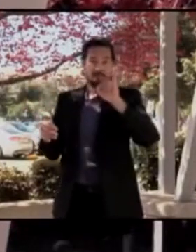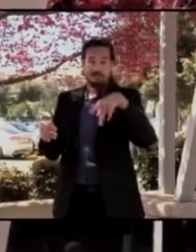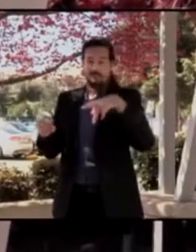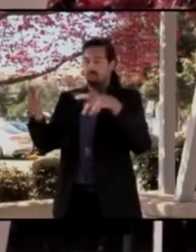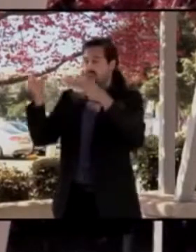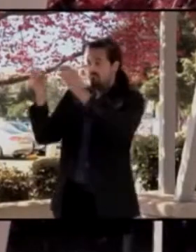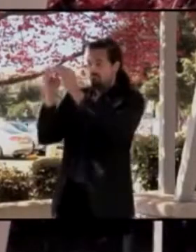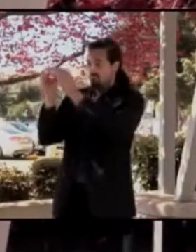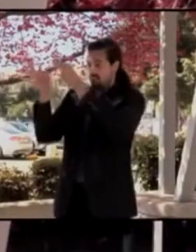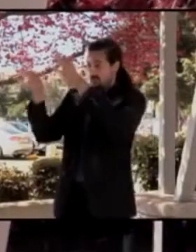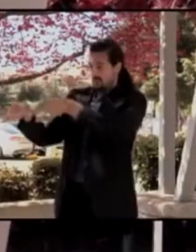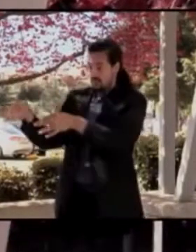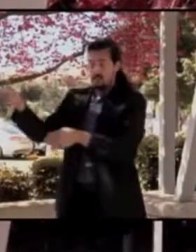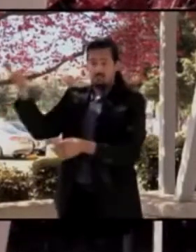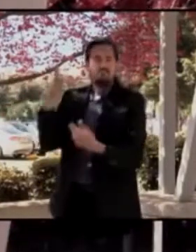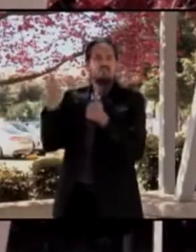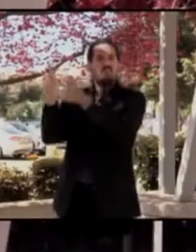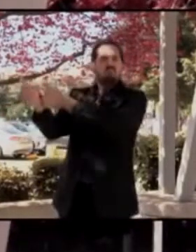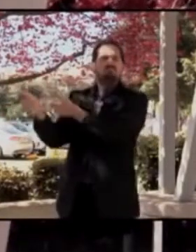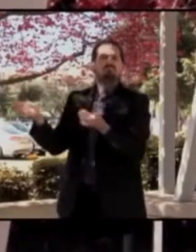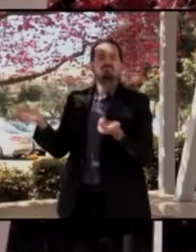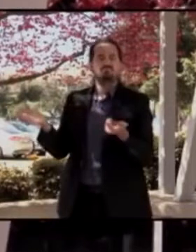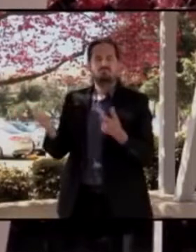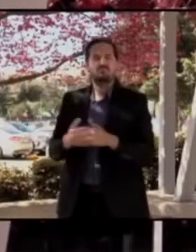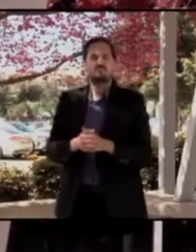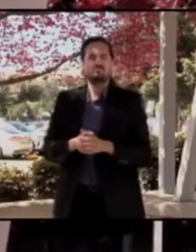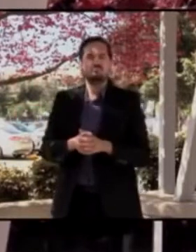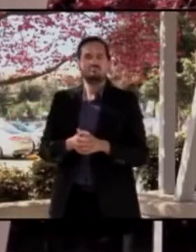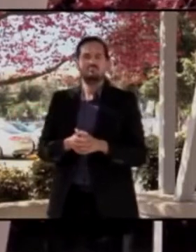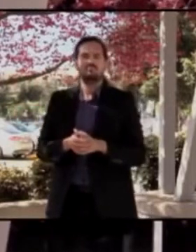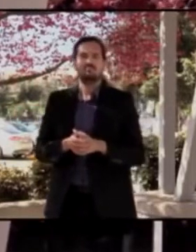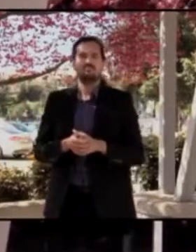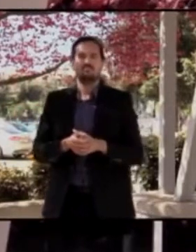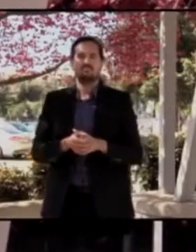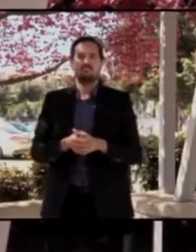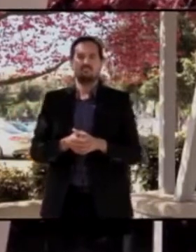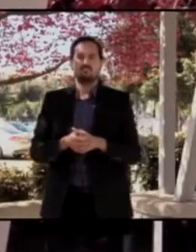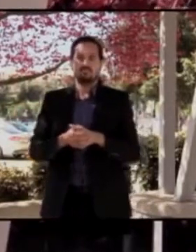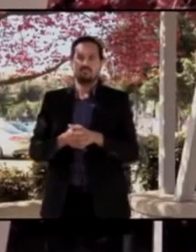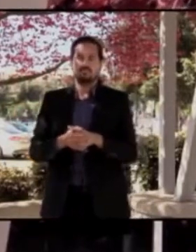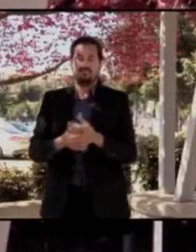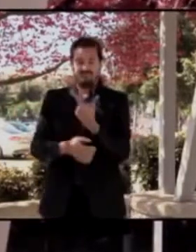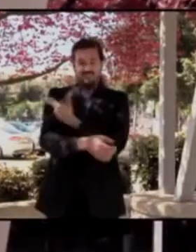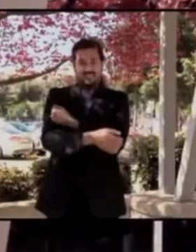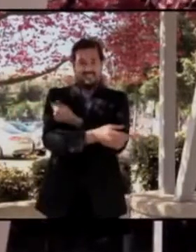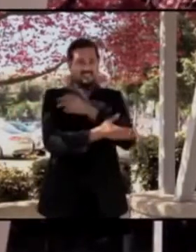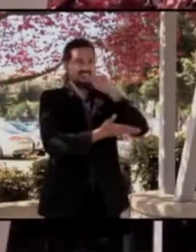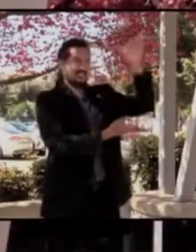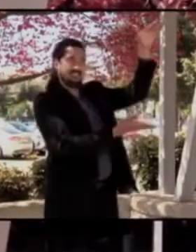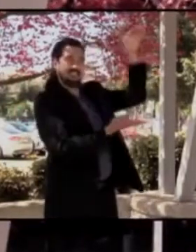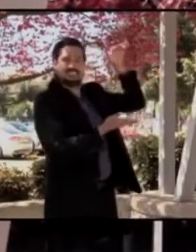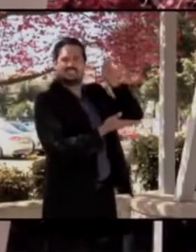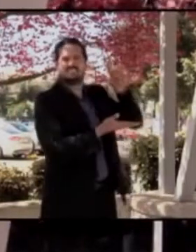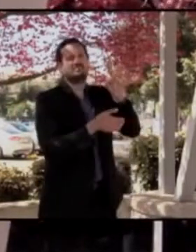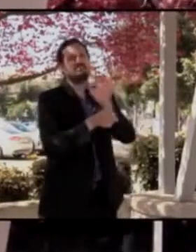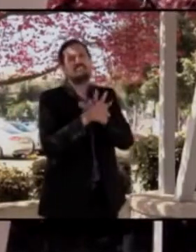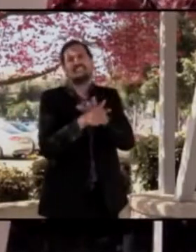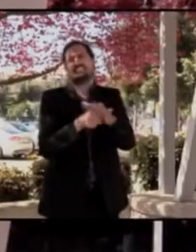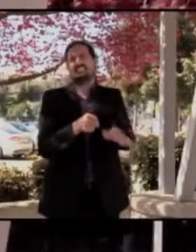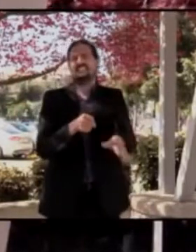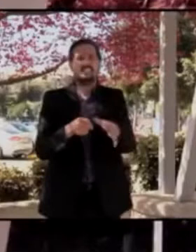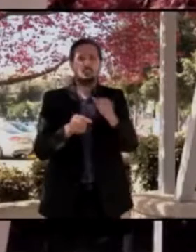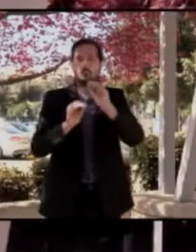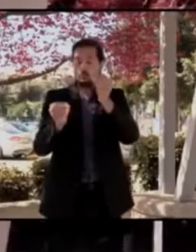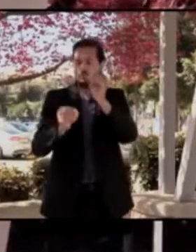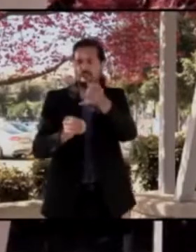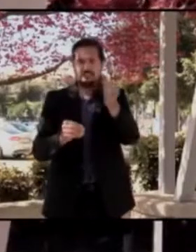vaccine supply in Santa Clara County, we now have plentiful supply. We have lots of Pfizer and